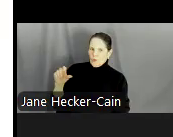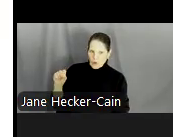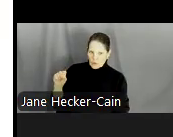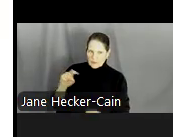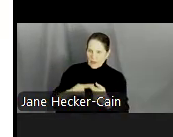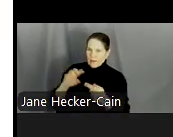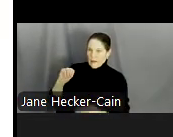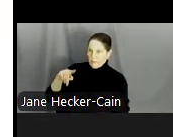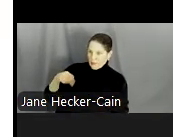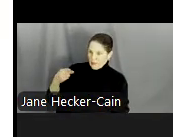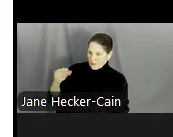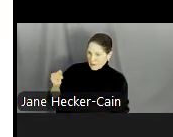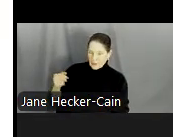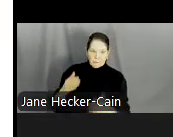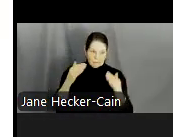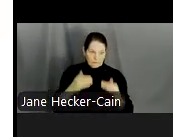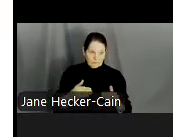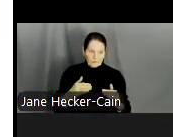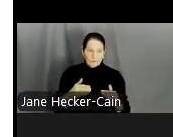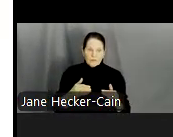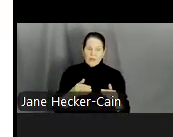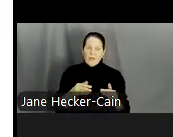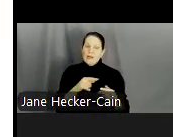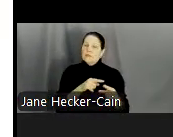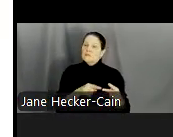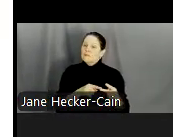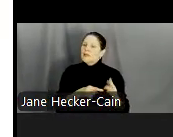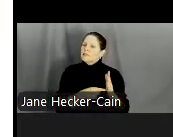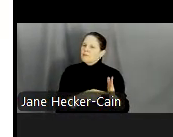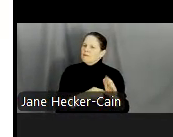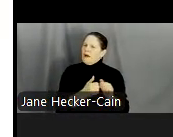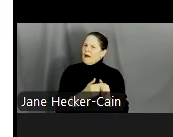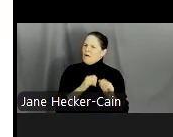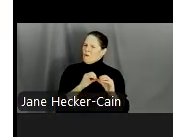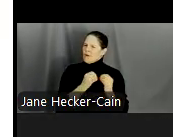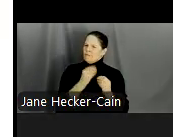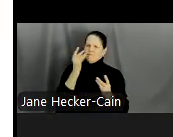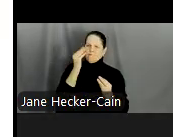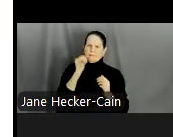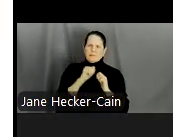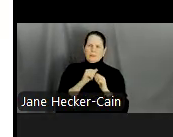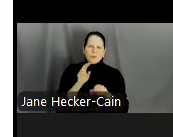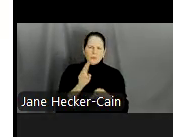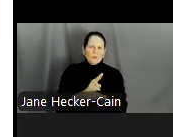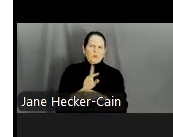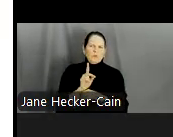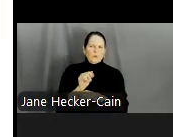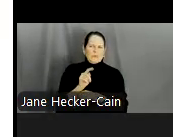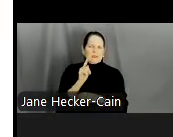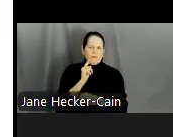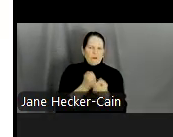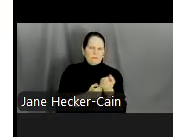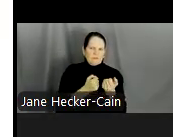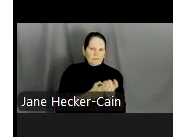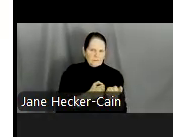Association. And then we're going to hear how some organizations are thinking about using data for policy advocacy. So